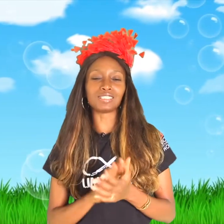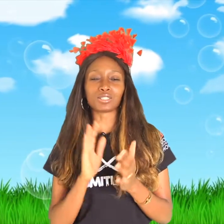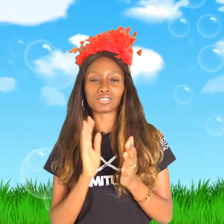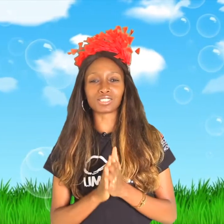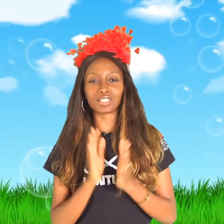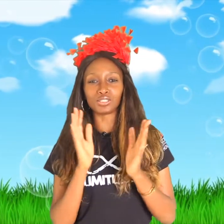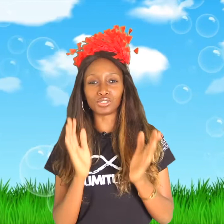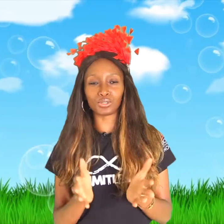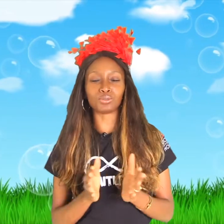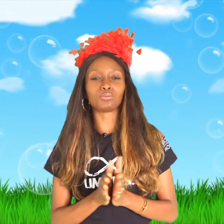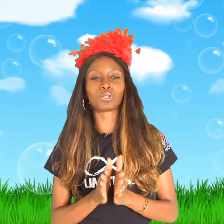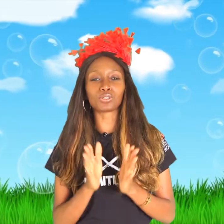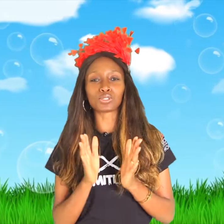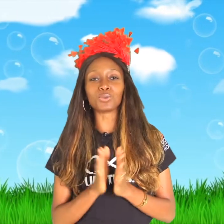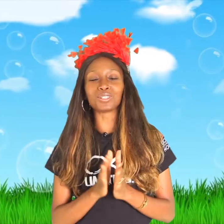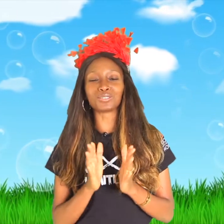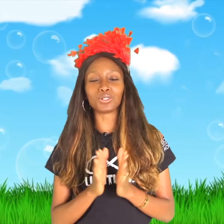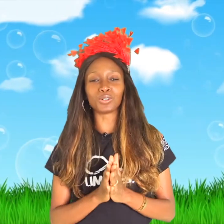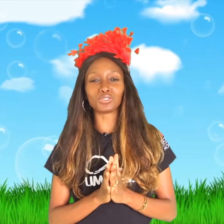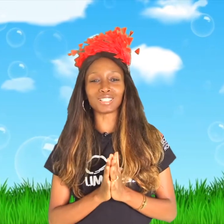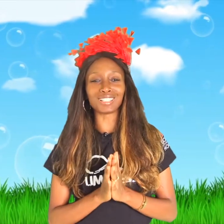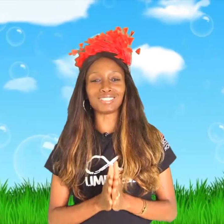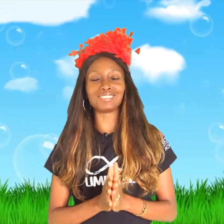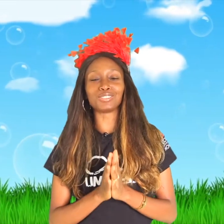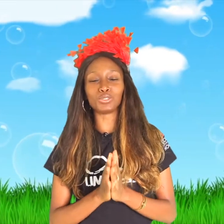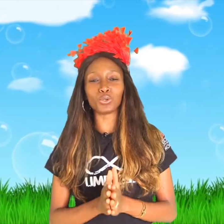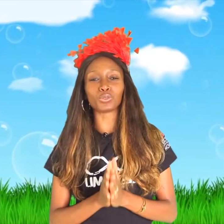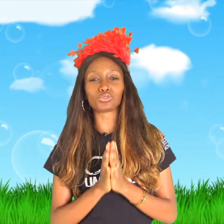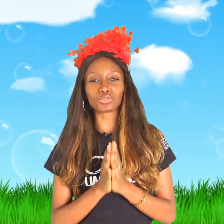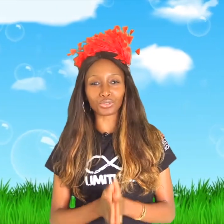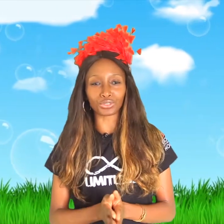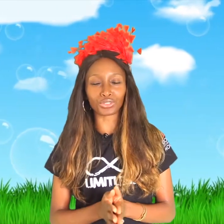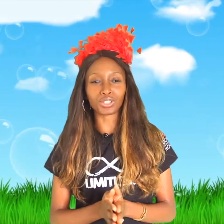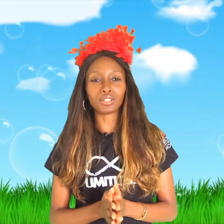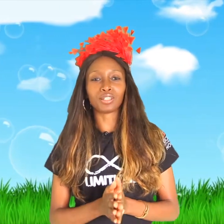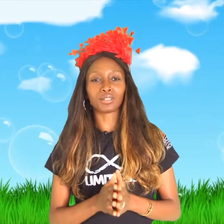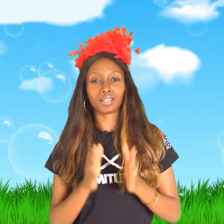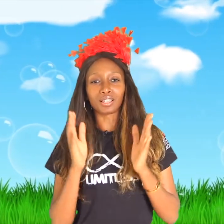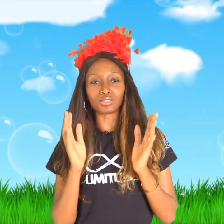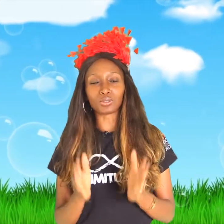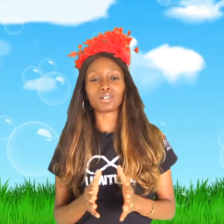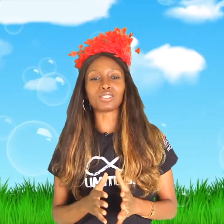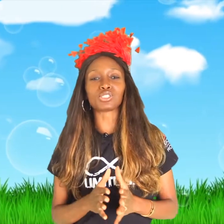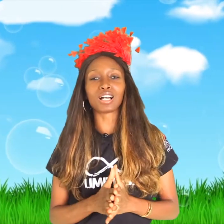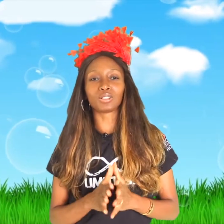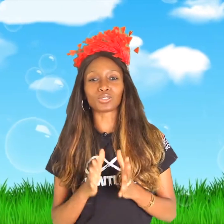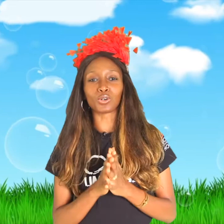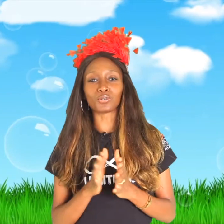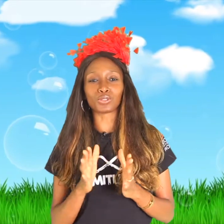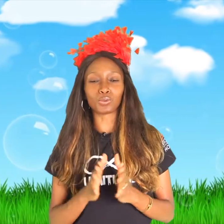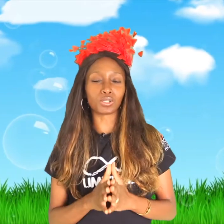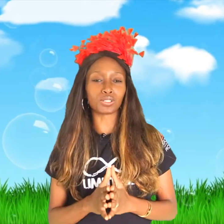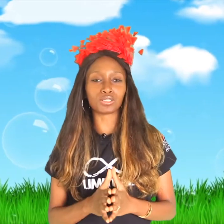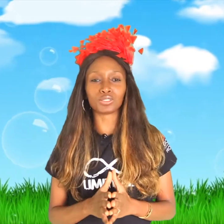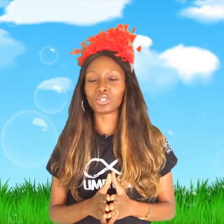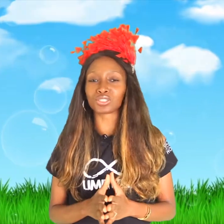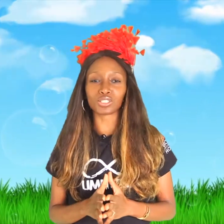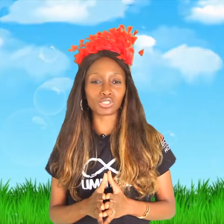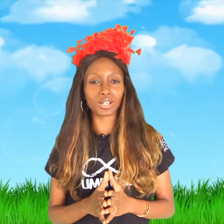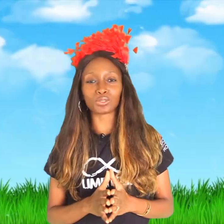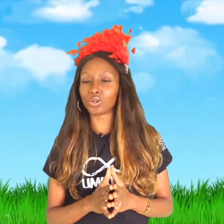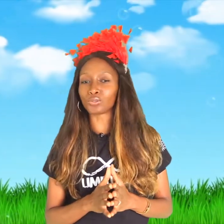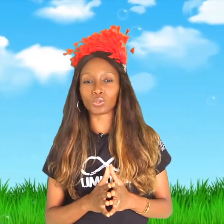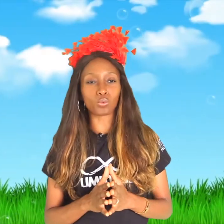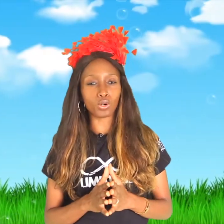God says concerning you. Because the word of God is your truth. You are a child of the word, not